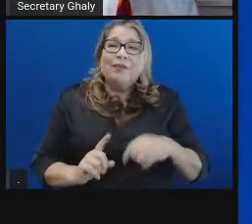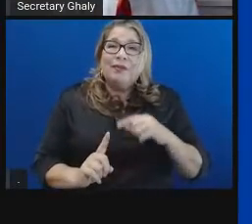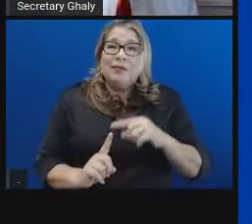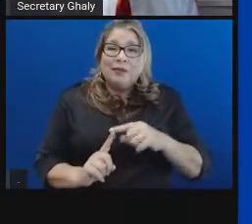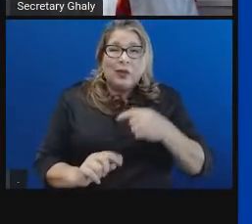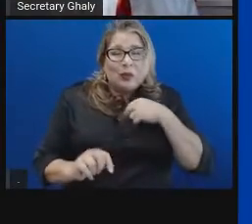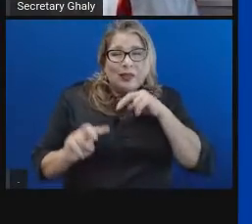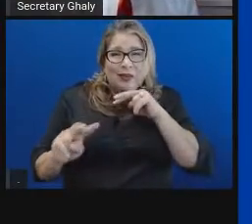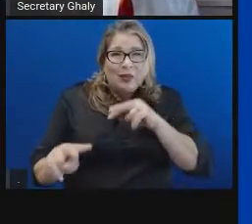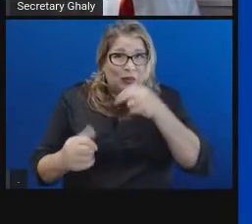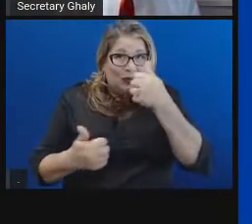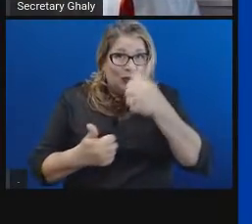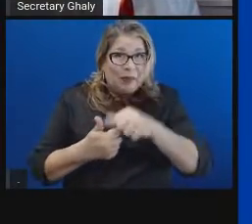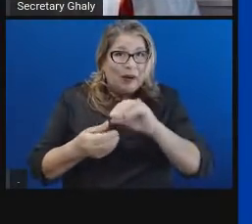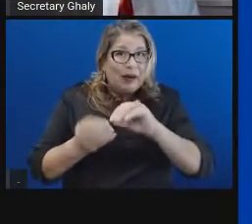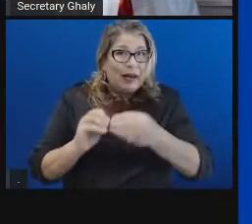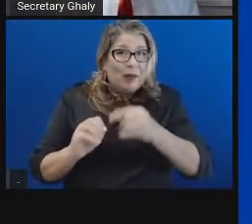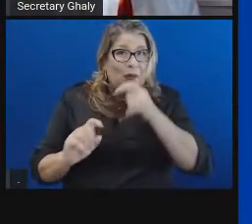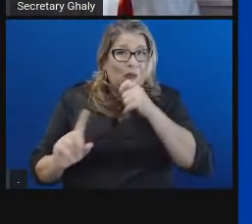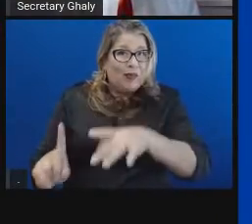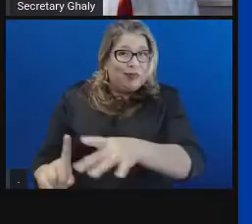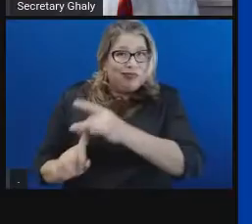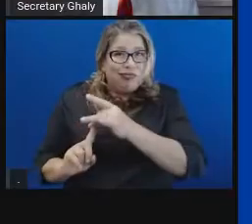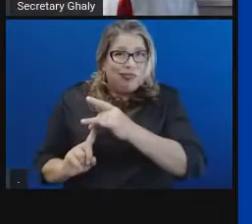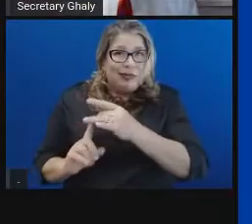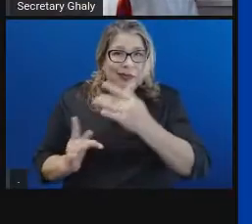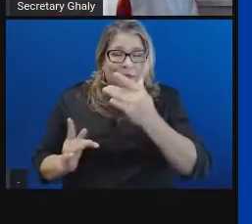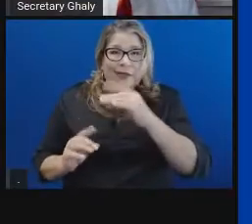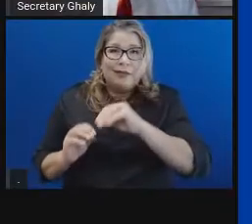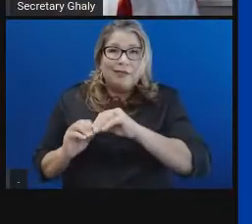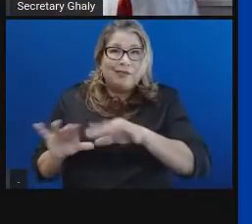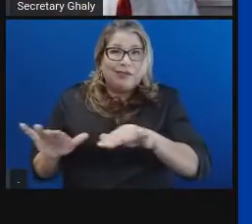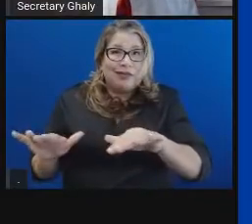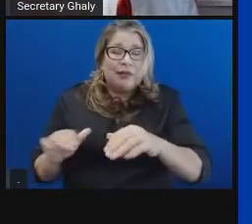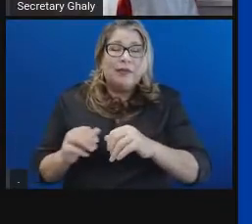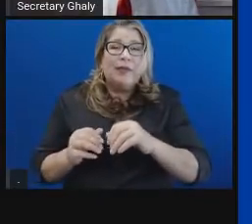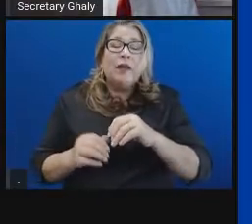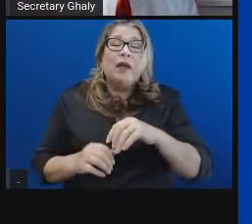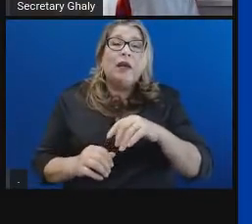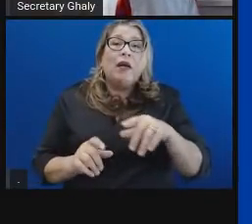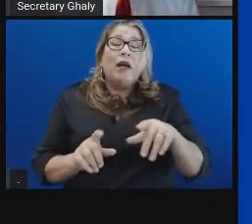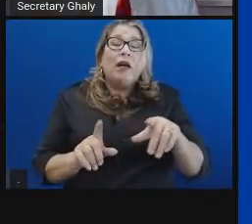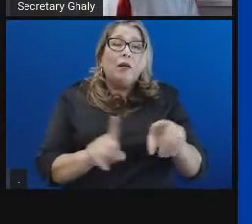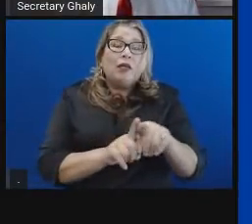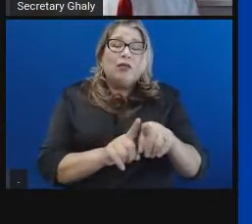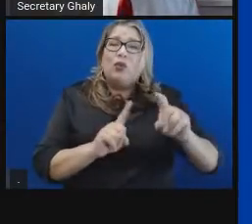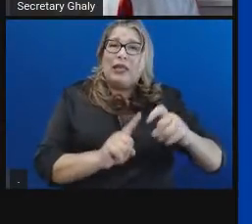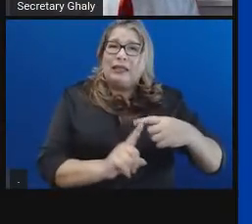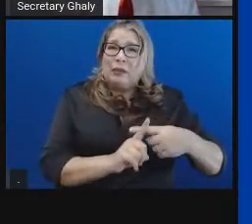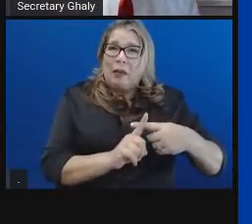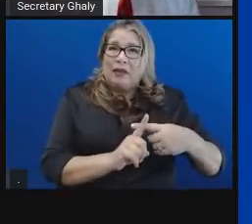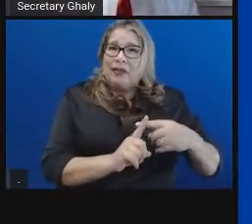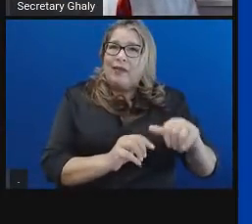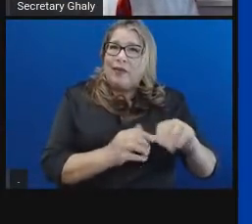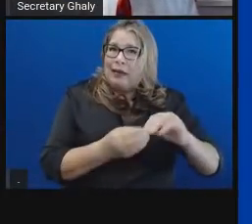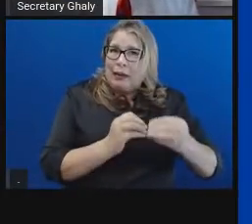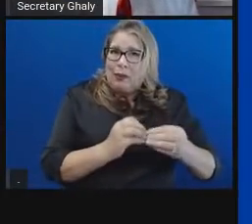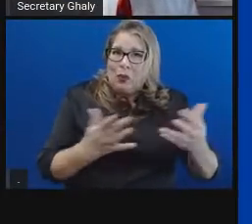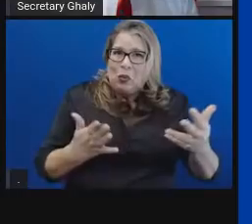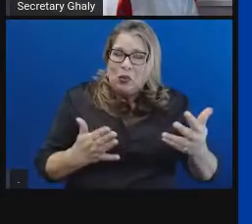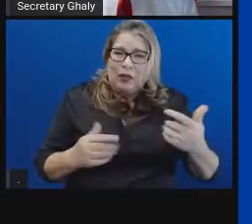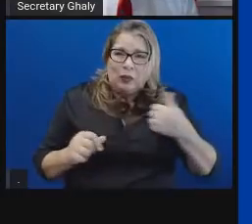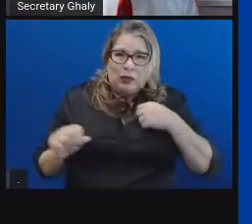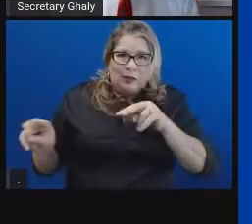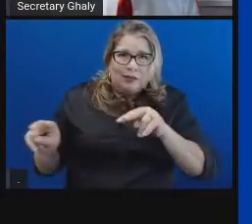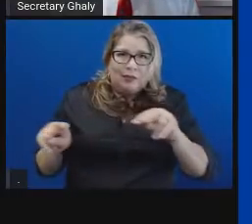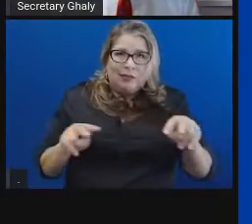case rate, as well as test positivity. Remember, we also have a health equity measure that allows us to work with our counties